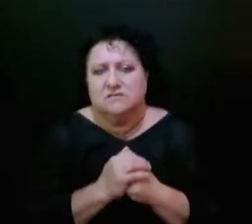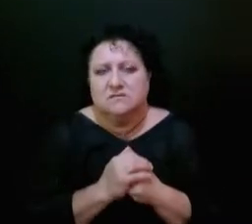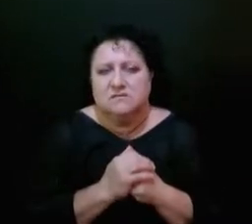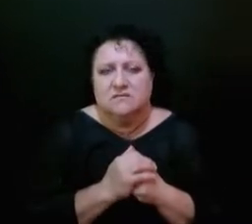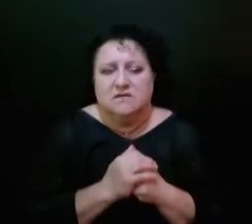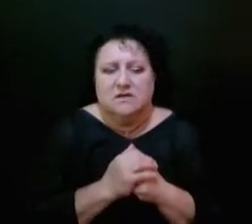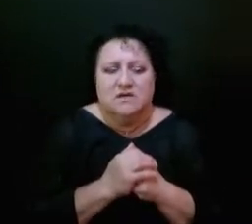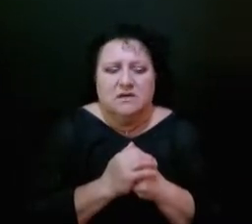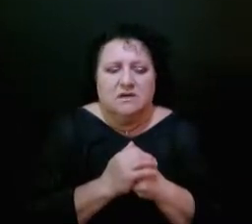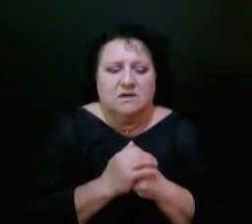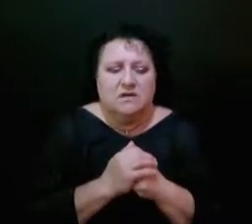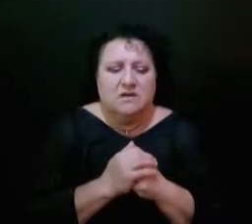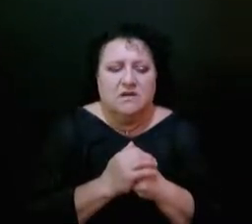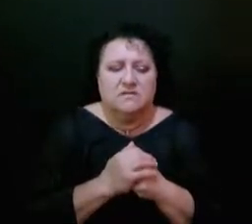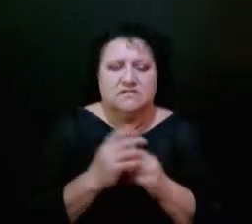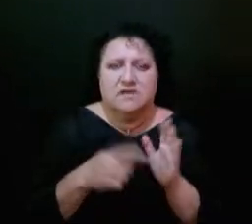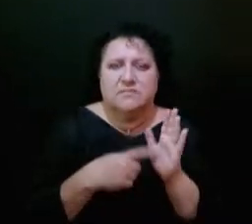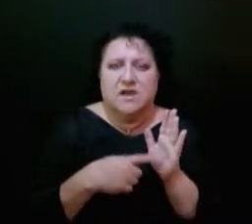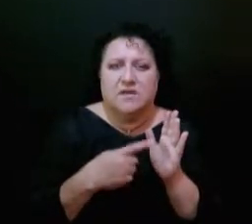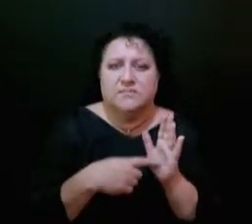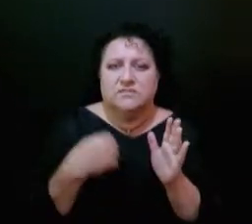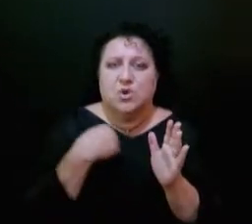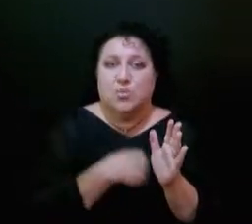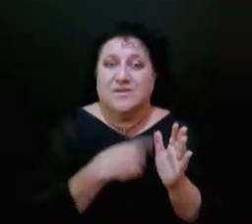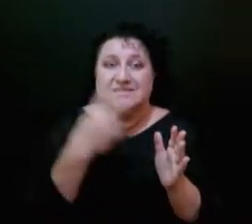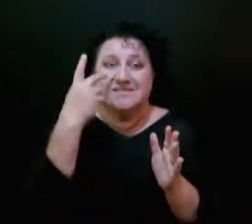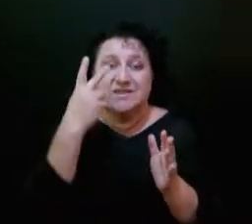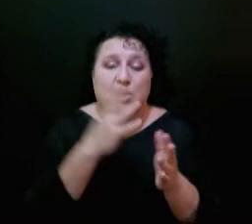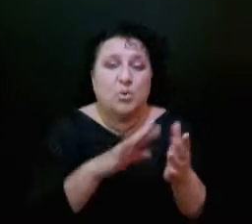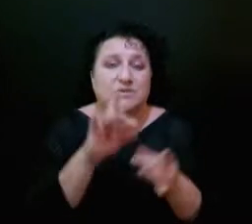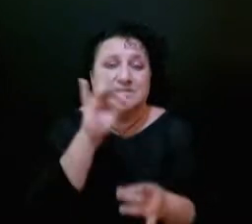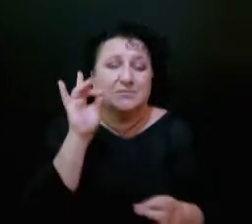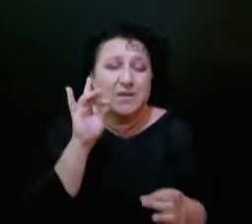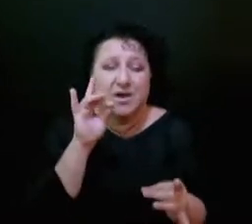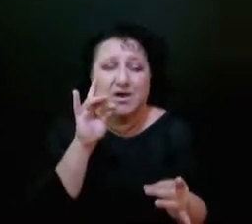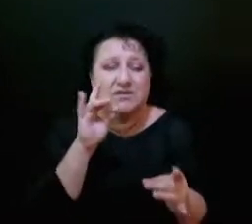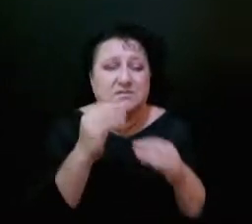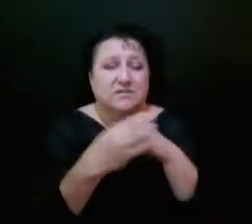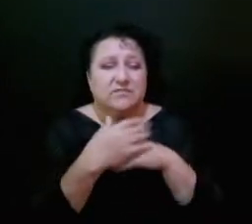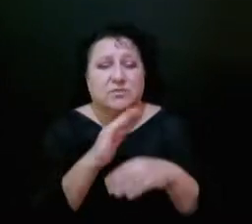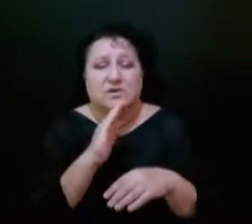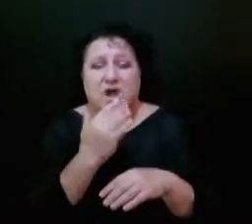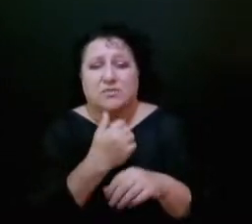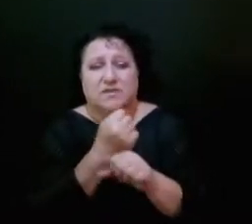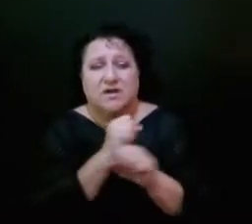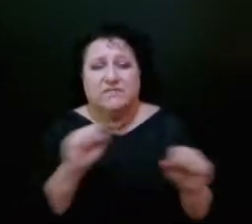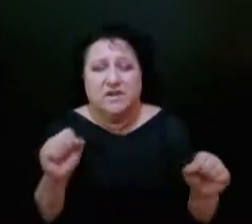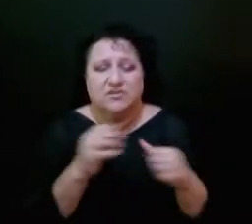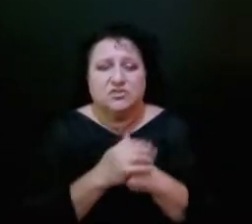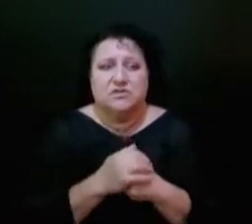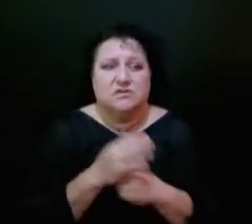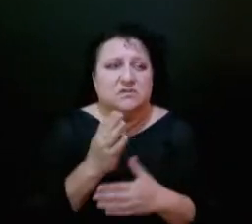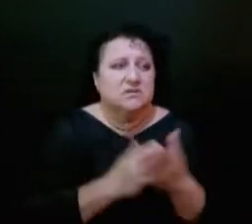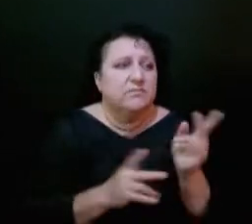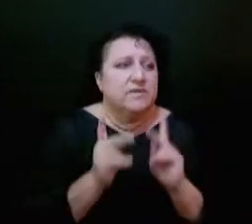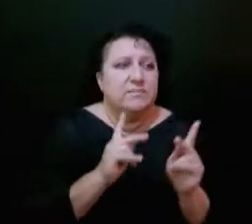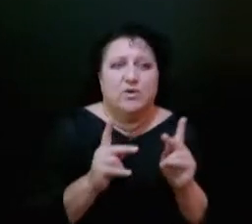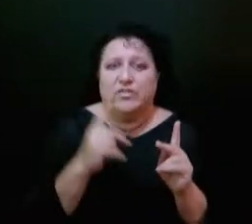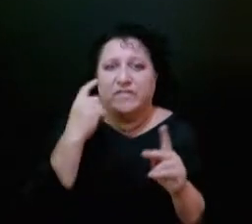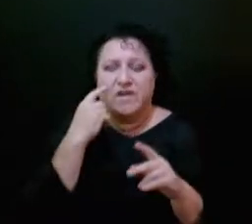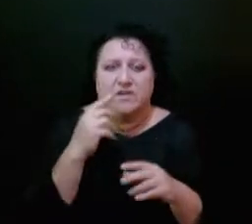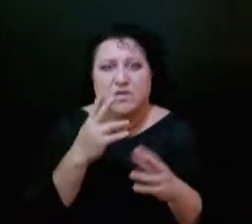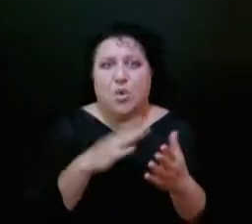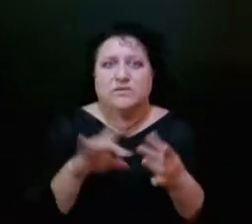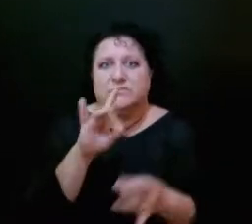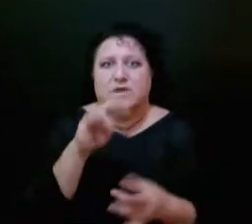only sealing and guaranteeing our salvation. Some people see the Spirit as the means by which they run around the sanctuary and fall out. But the